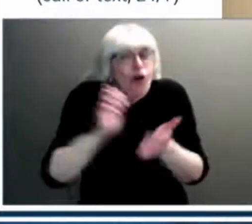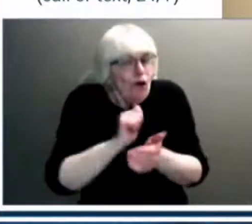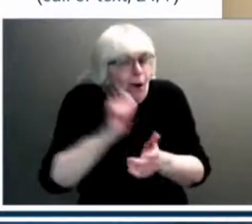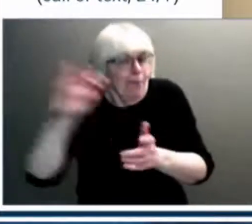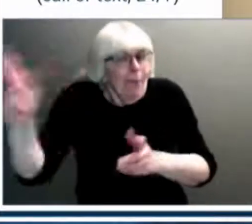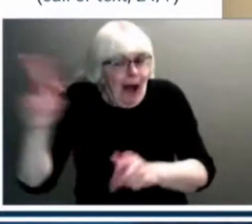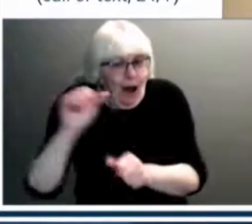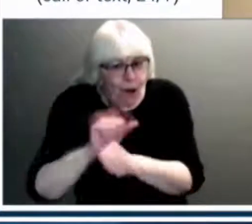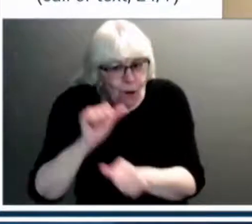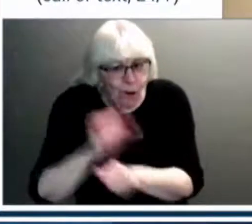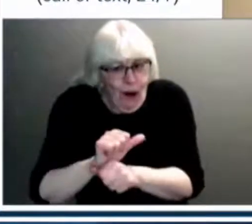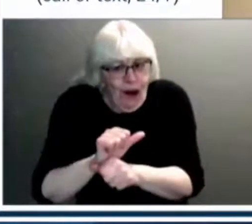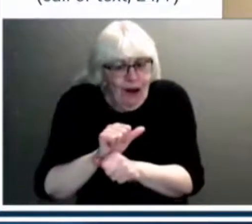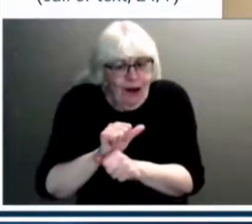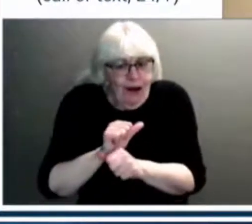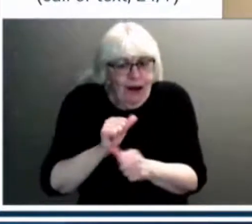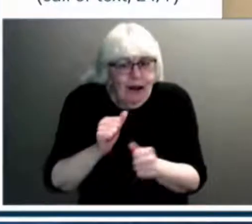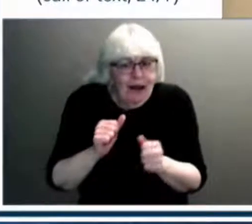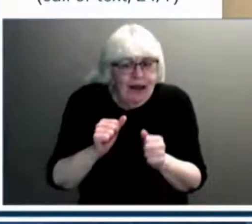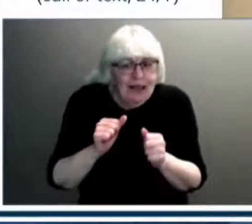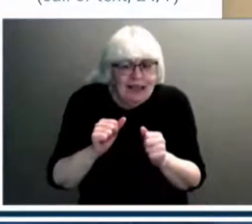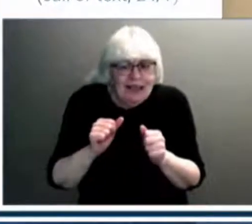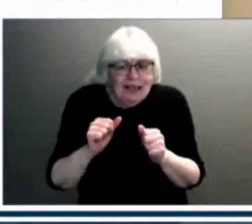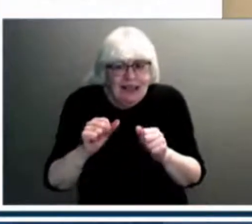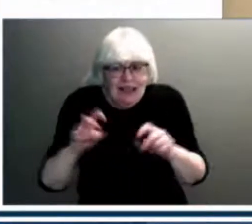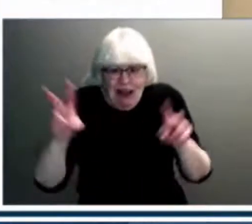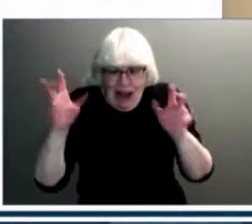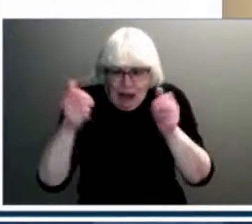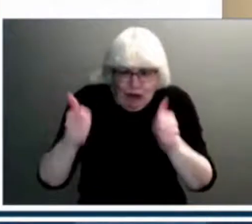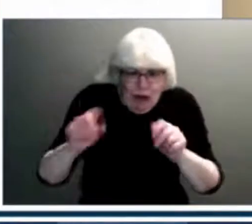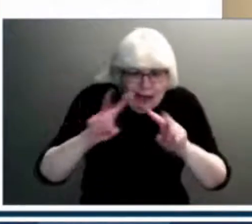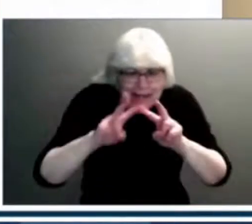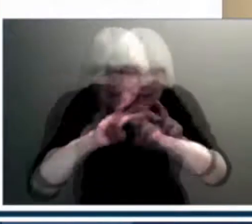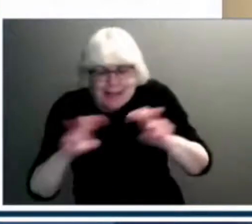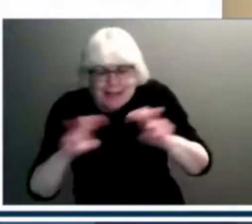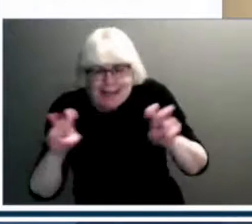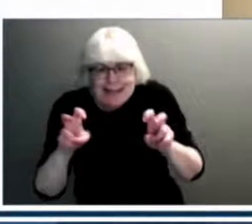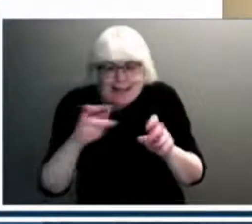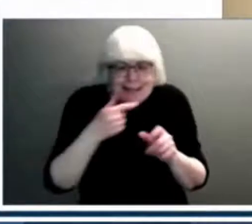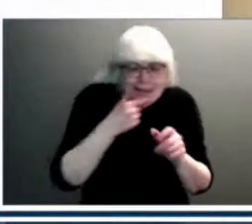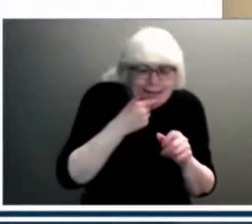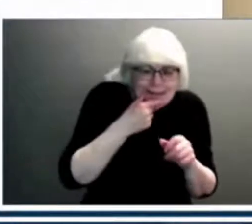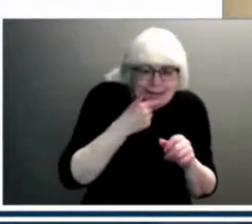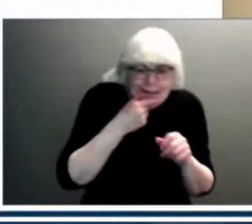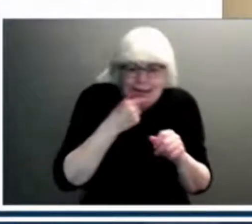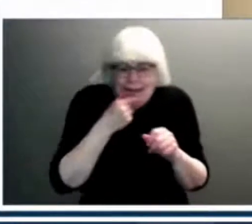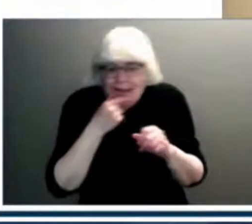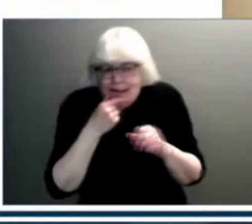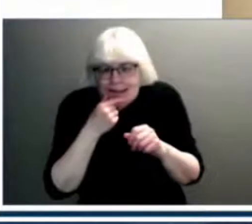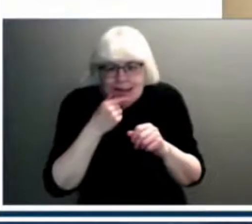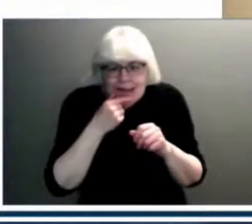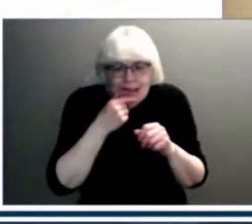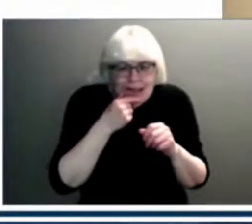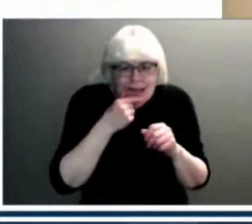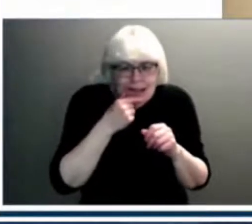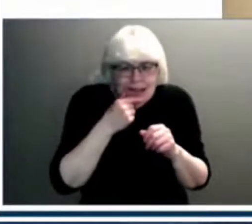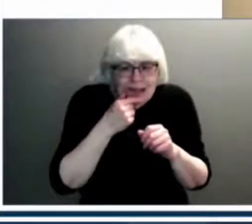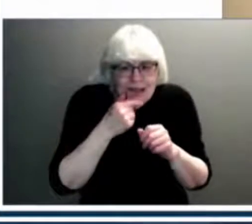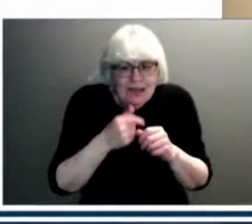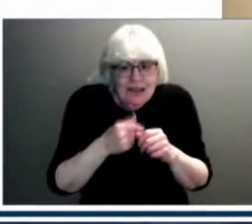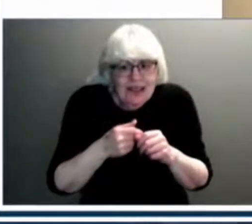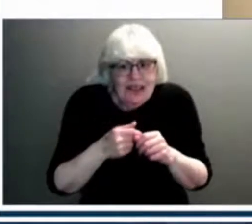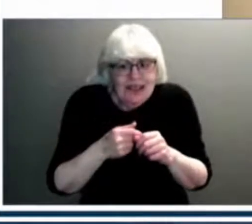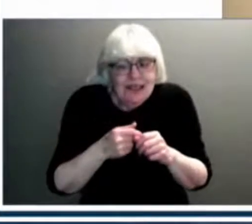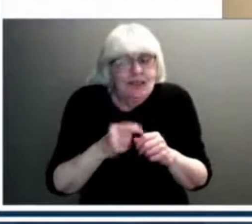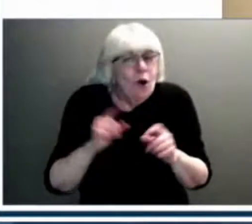So they continue to look at those and using those where necessary. I think it's important to